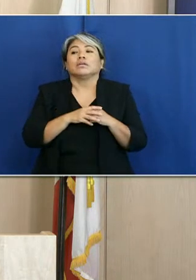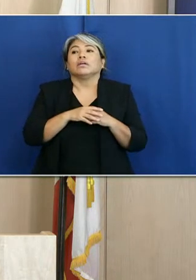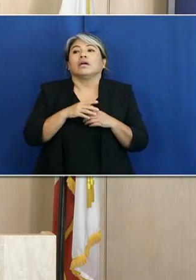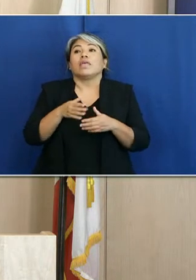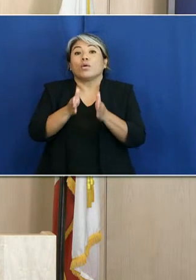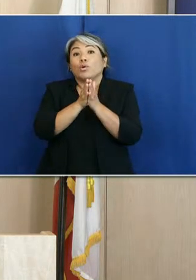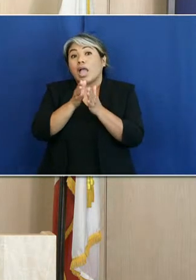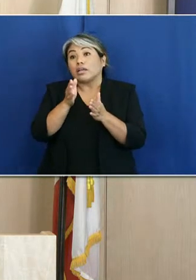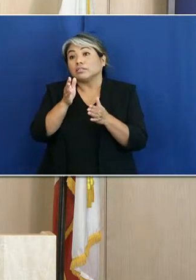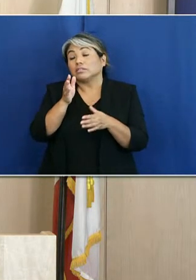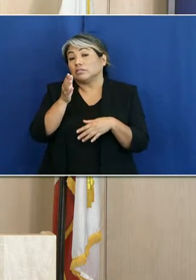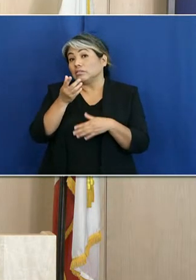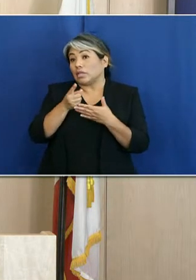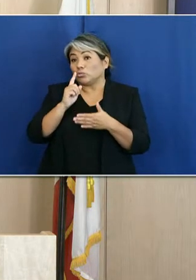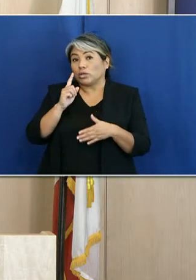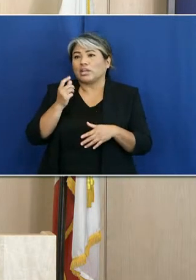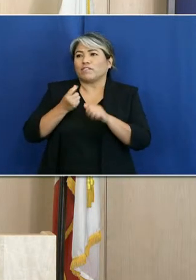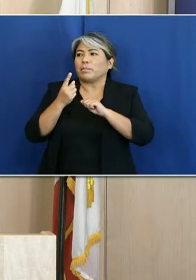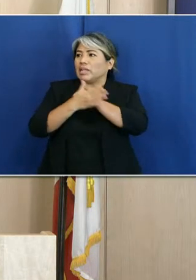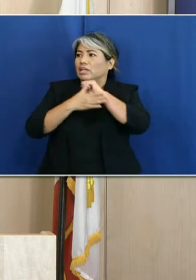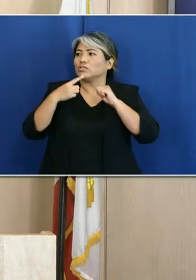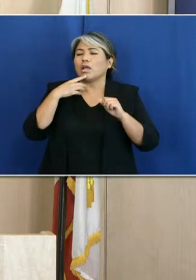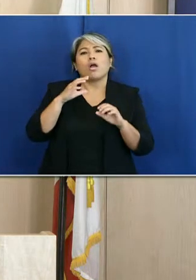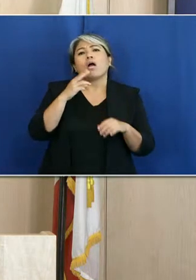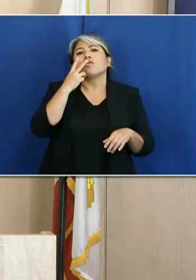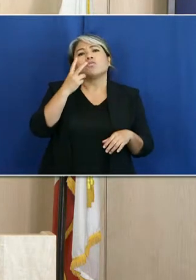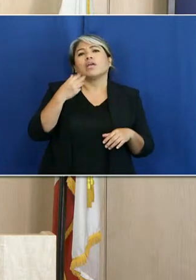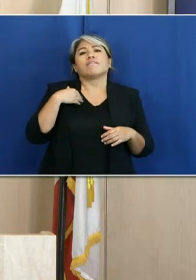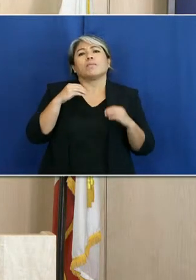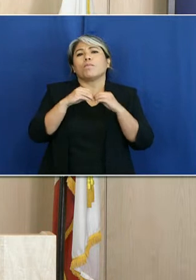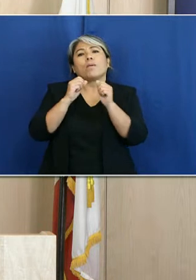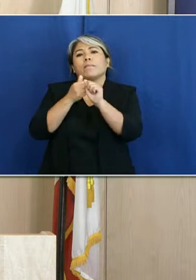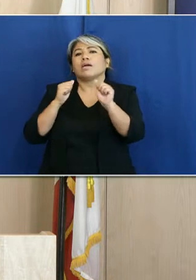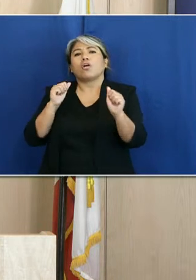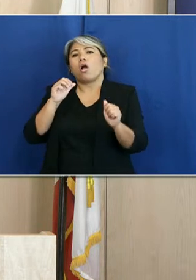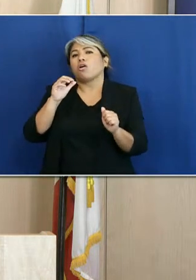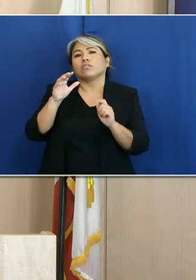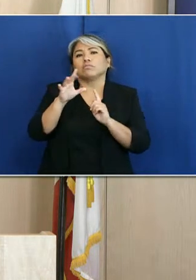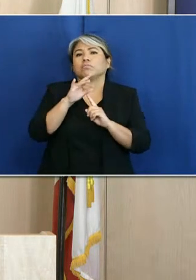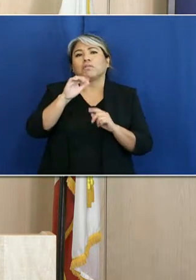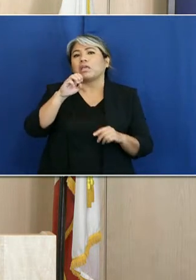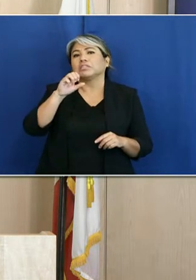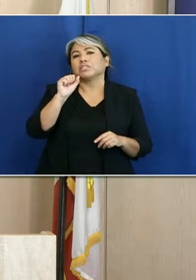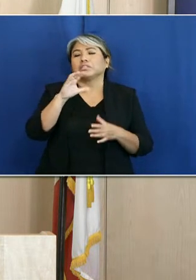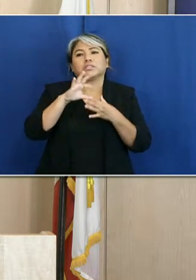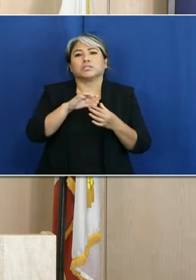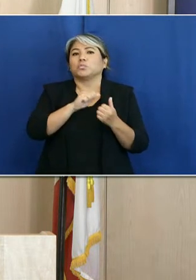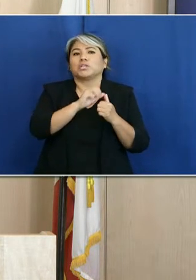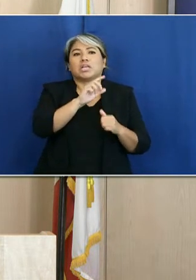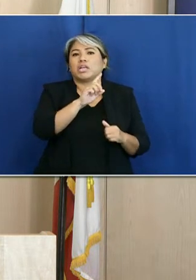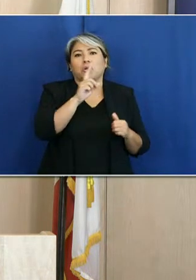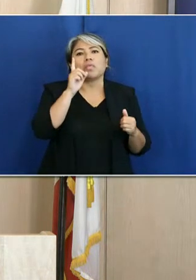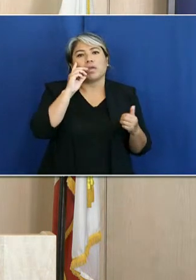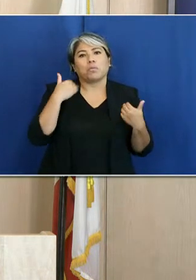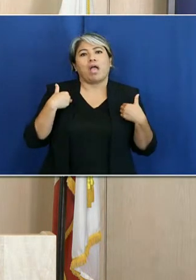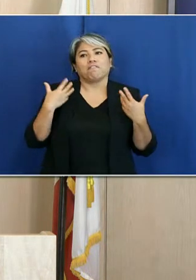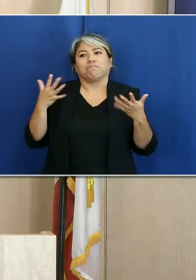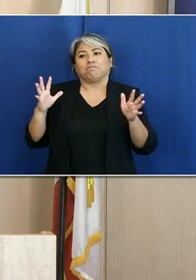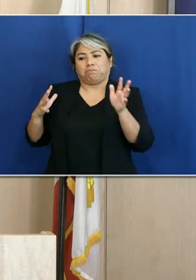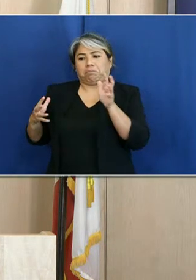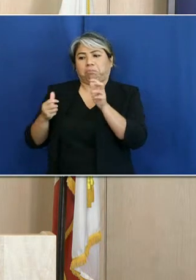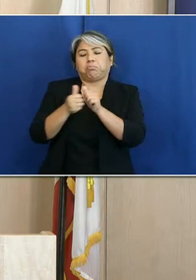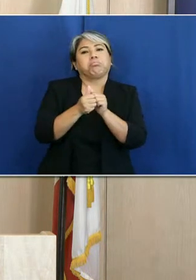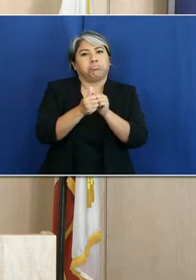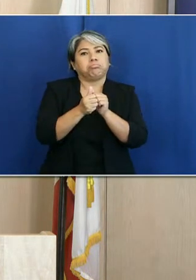at the county said, yeah, we don't think there are any more backlog cases apportioned to San Diego. We think we've gotten all of